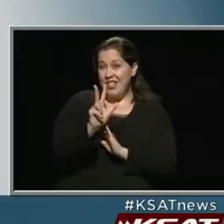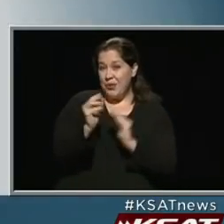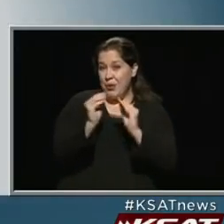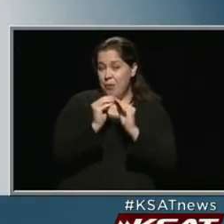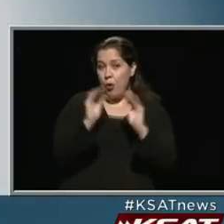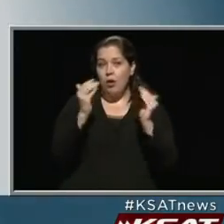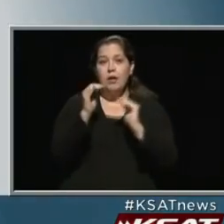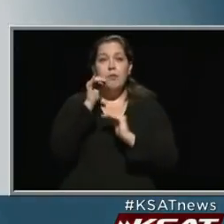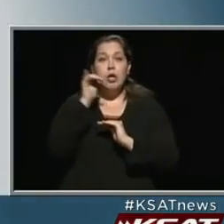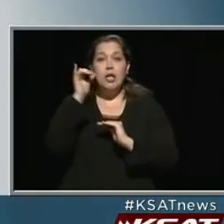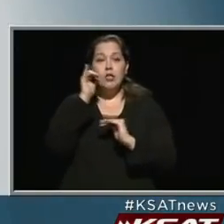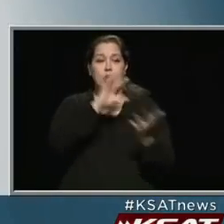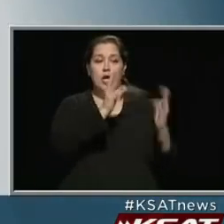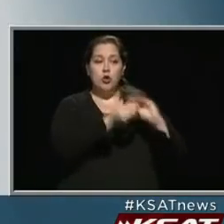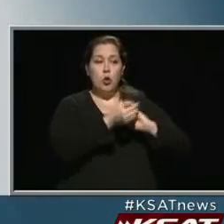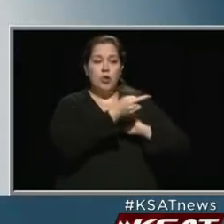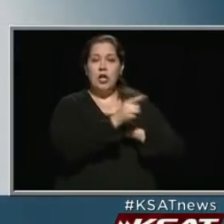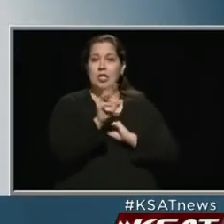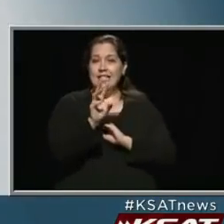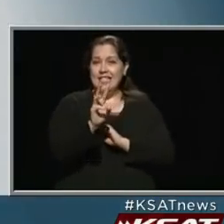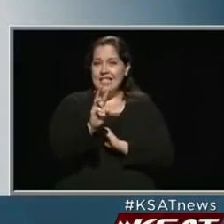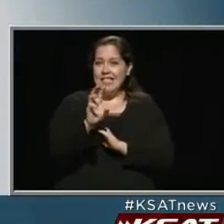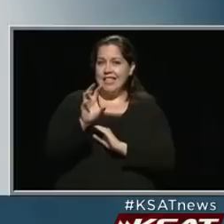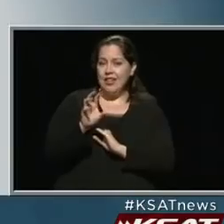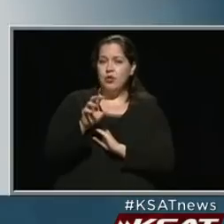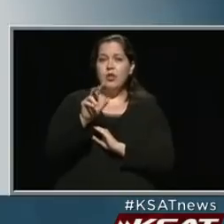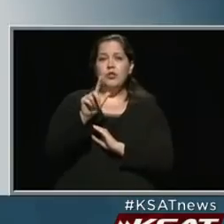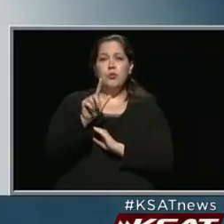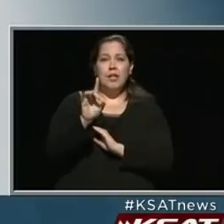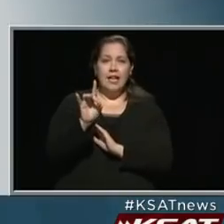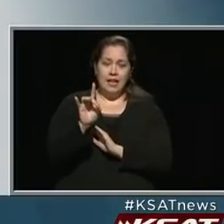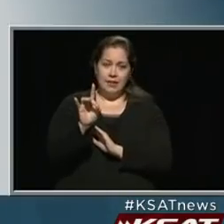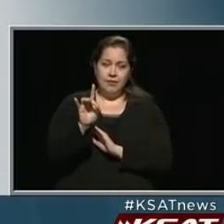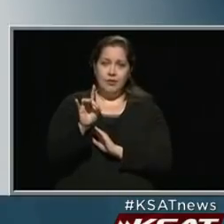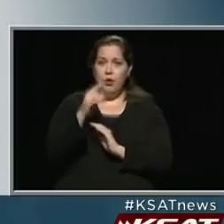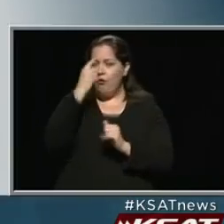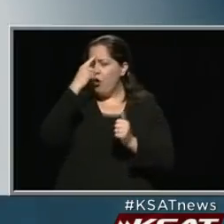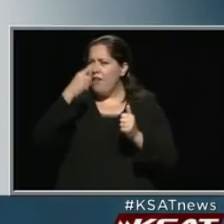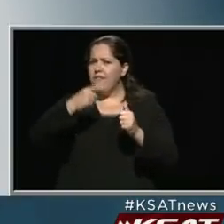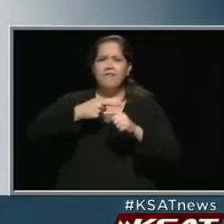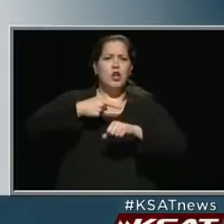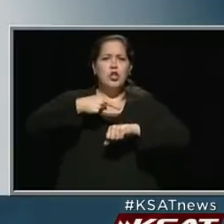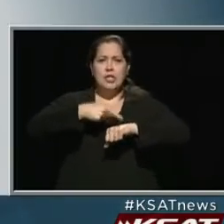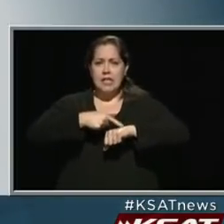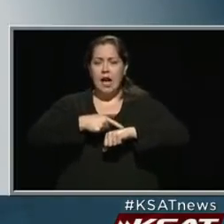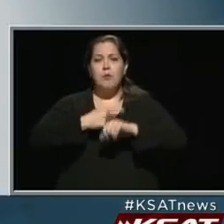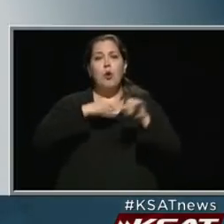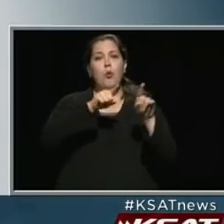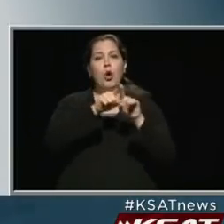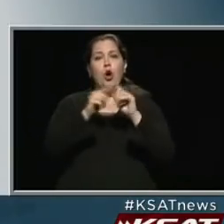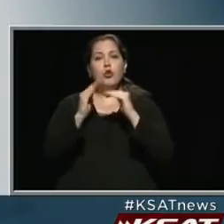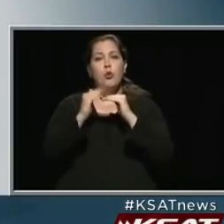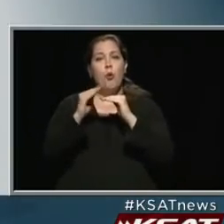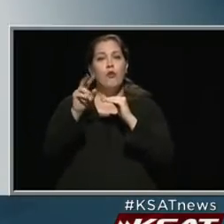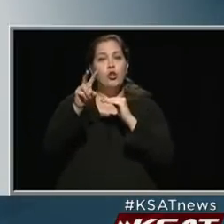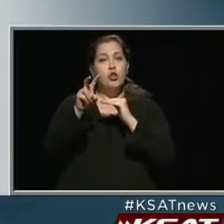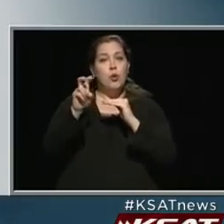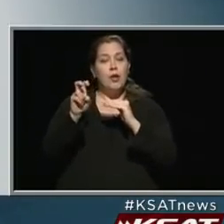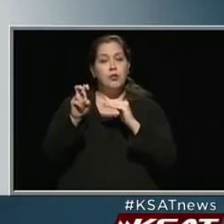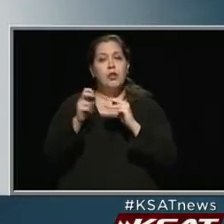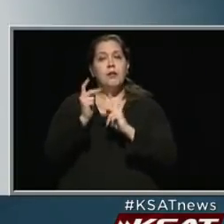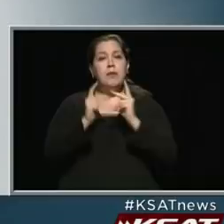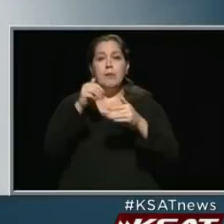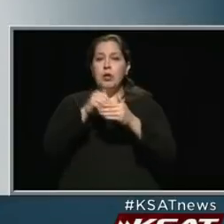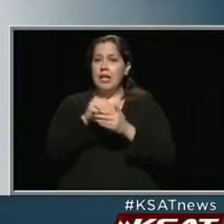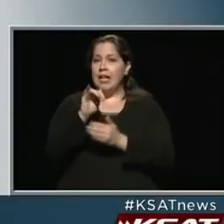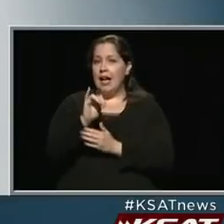since yesterday, which brings our total to 628. For the first time, we are also over 200 in terms of